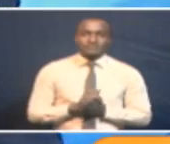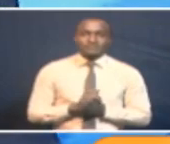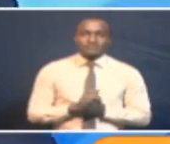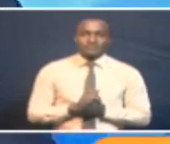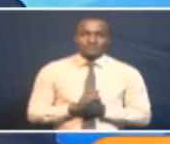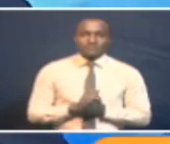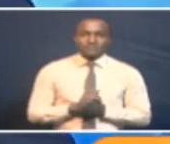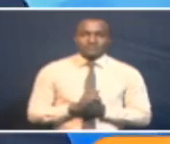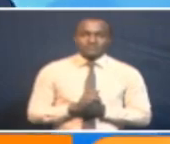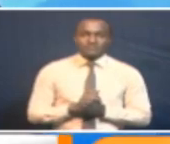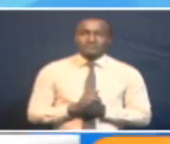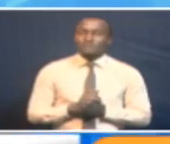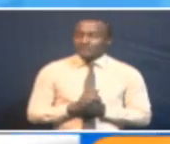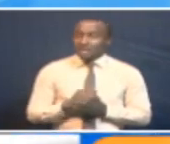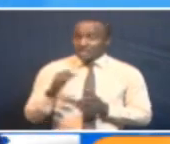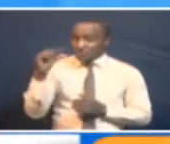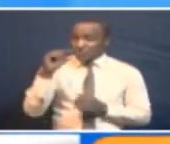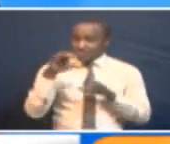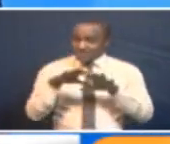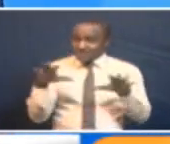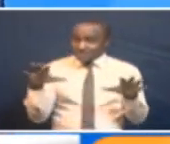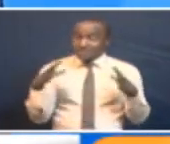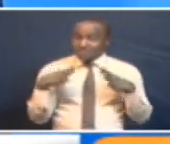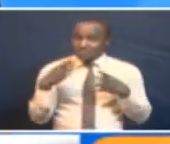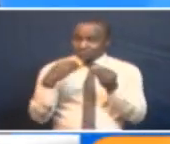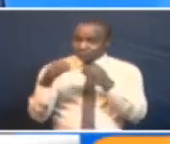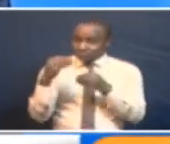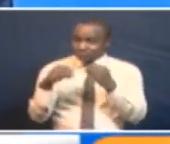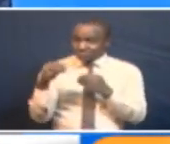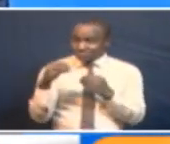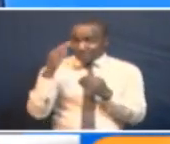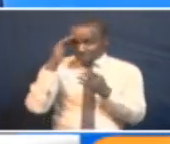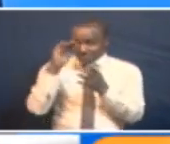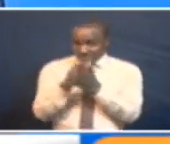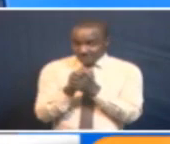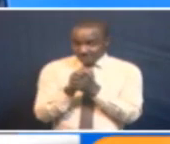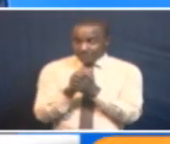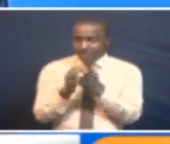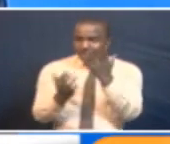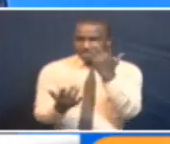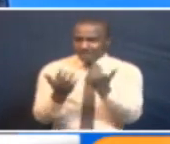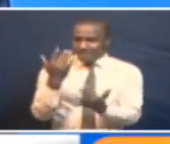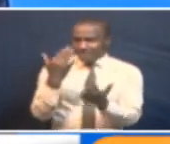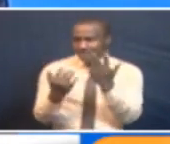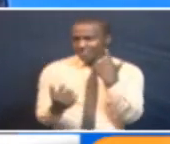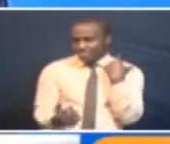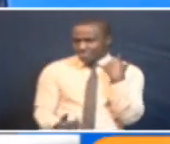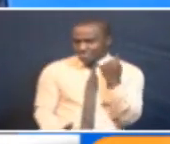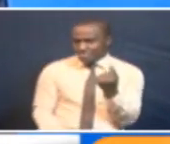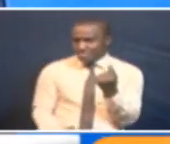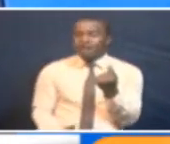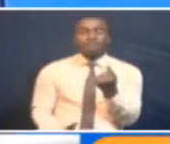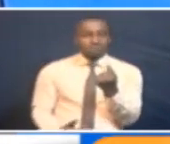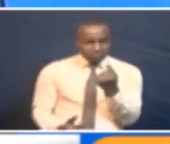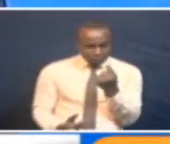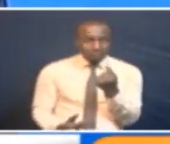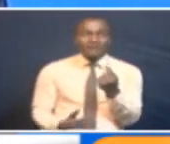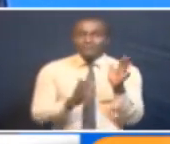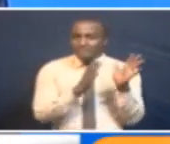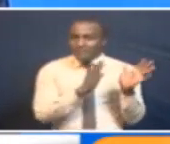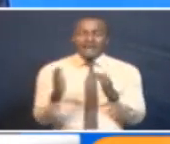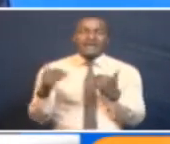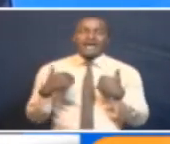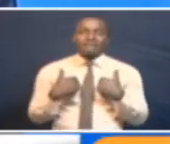Traders in Nairobi's Gikomba market believe that the annual incidents of fire in their place of work are a deliberate attempt to drive them out of their market